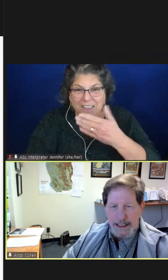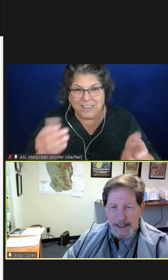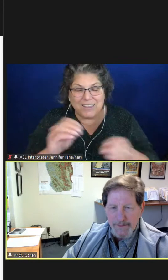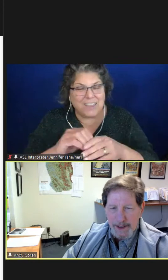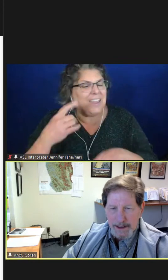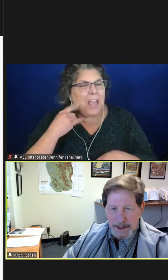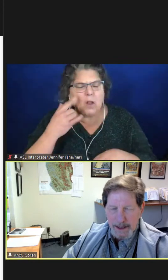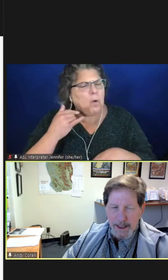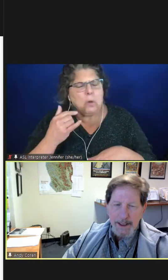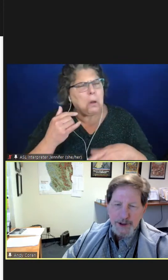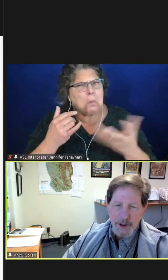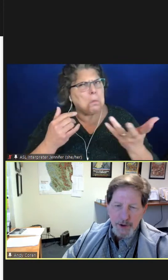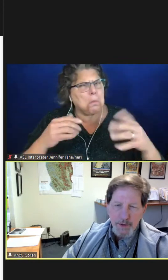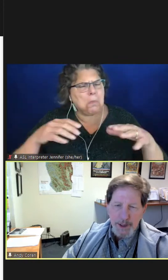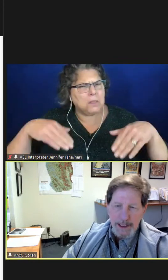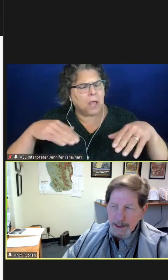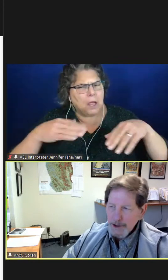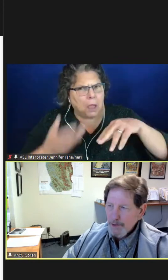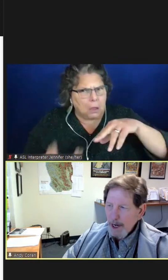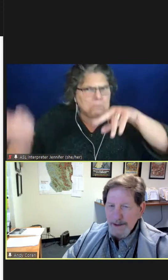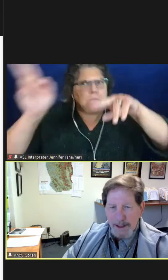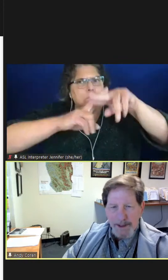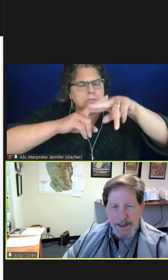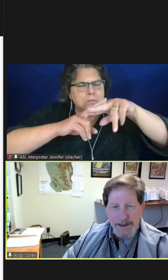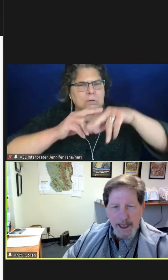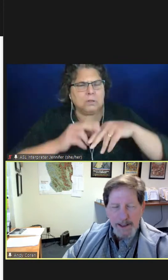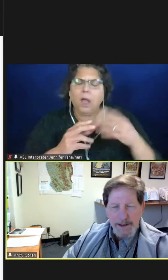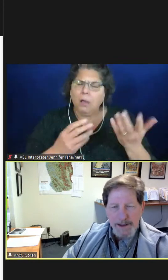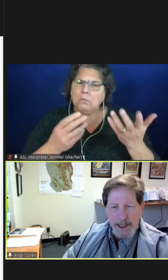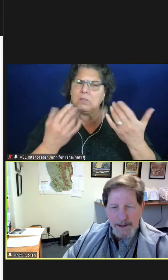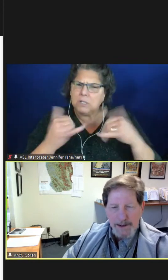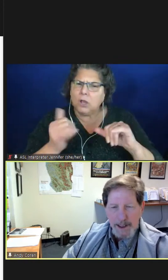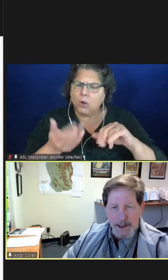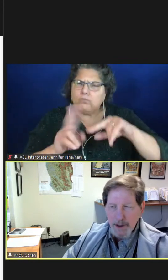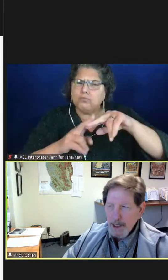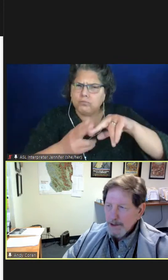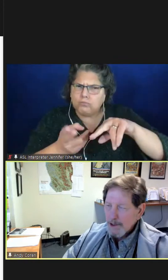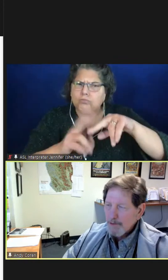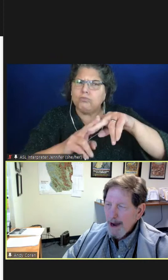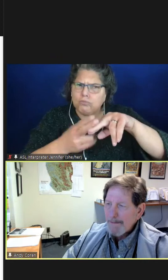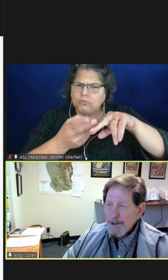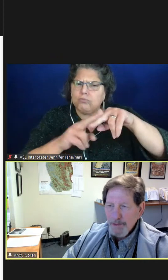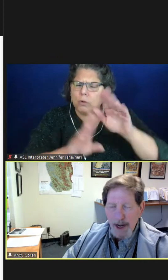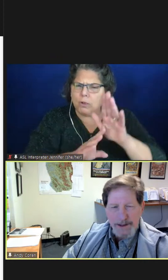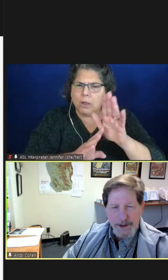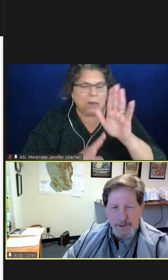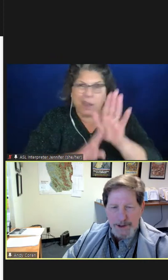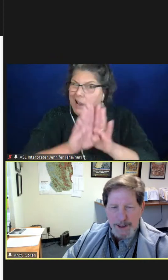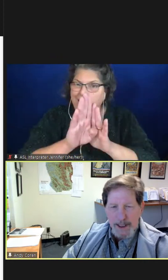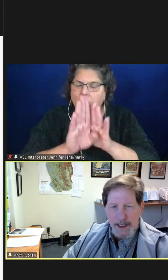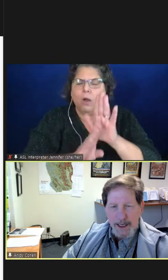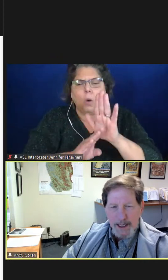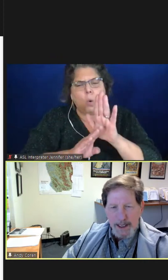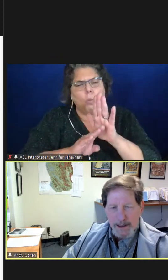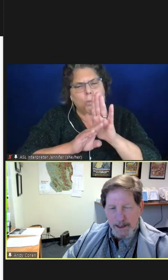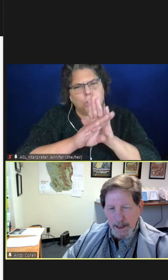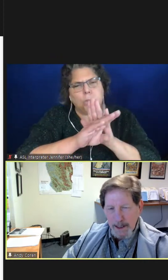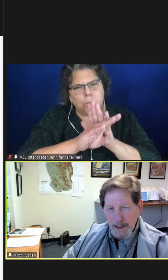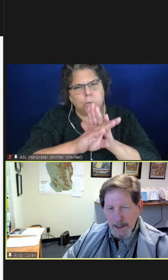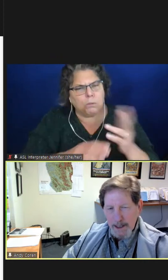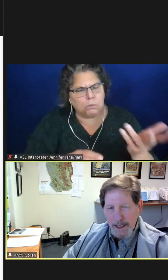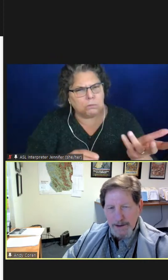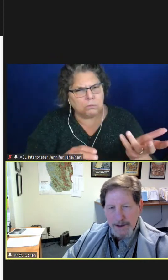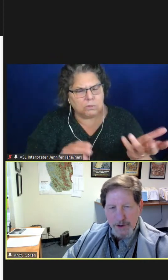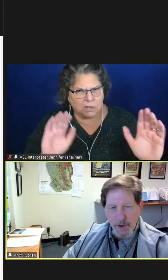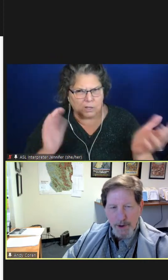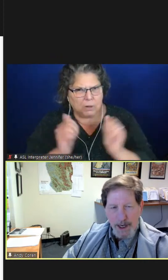risen significantly. So it is rising, but it's not as rapid a rise as we see in